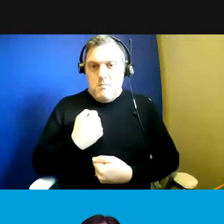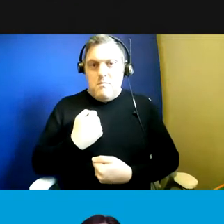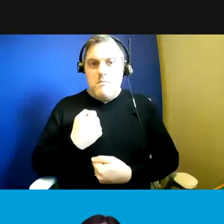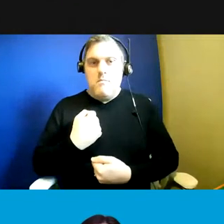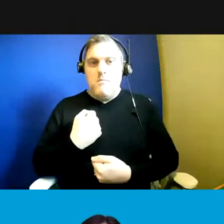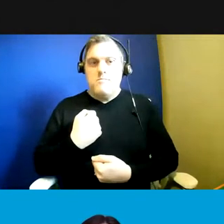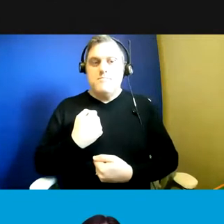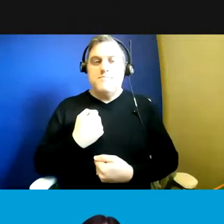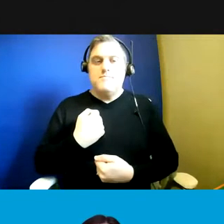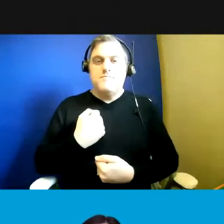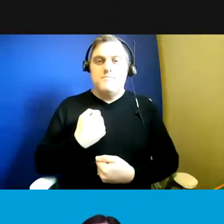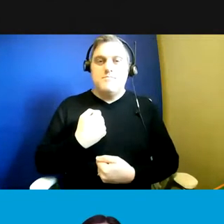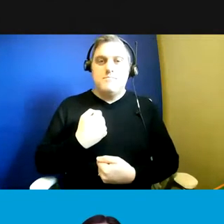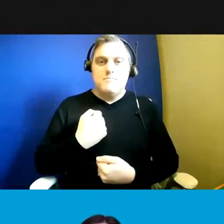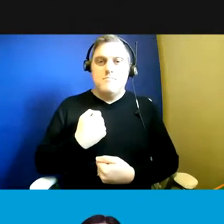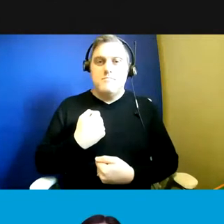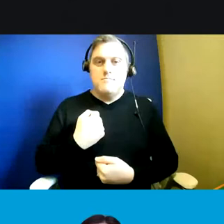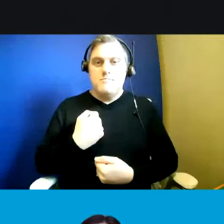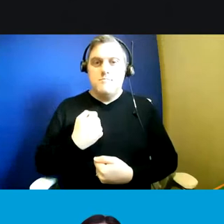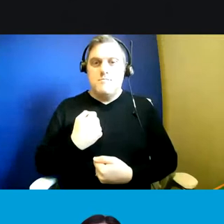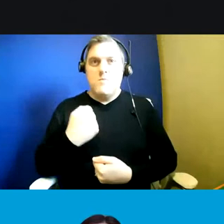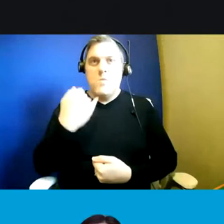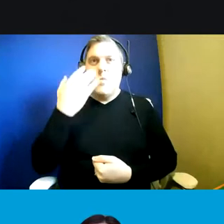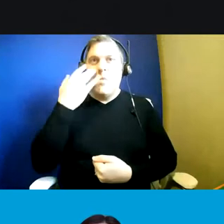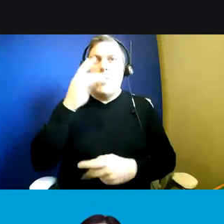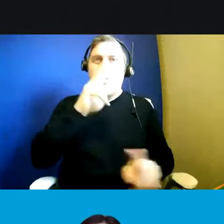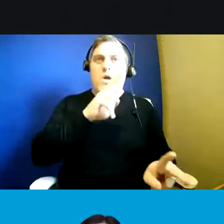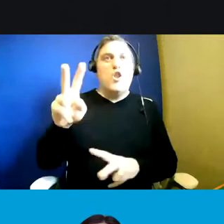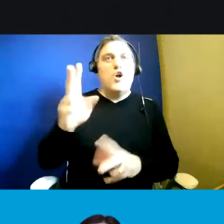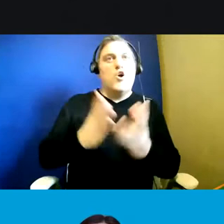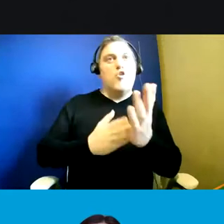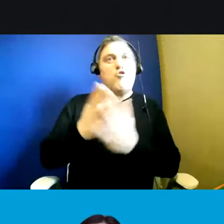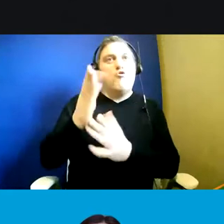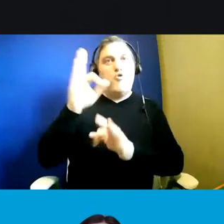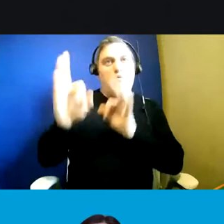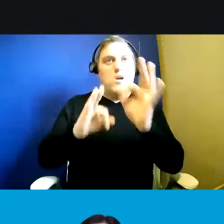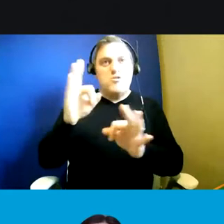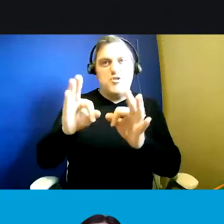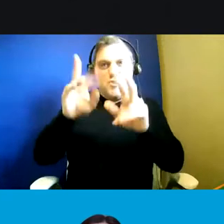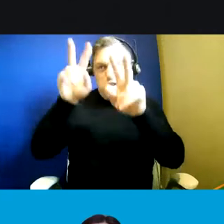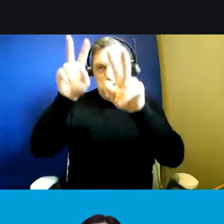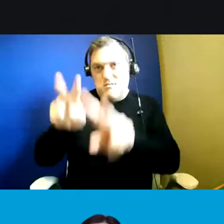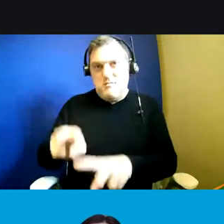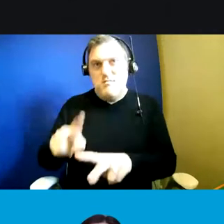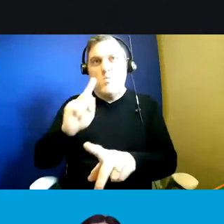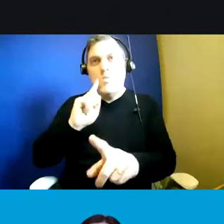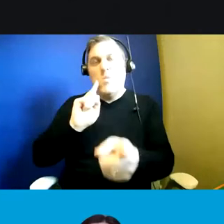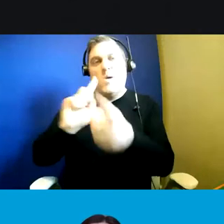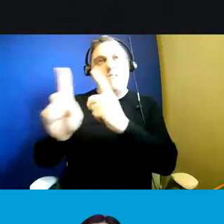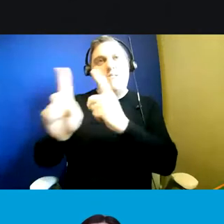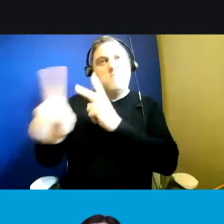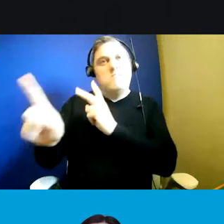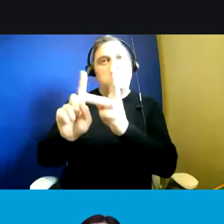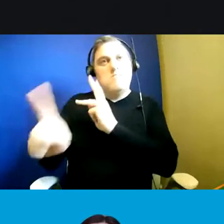in the when we look through the questions, and if there is a response to that, we will get that to you.